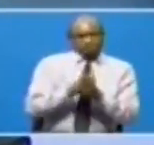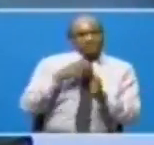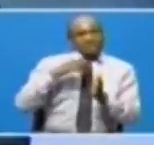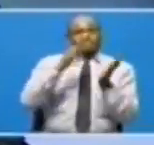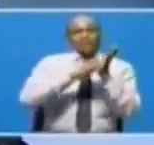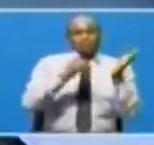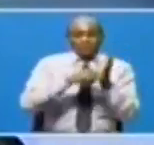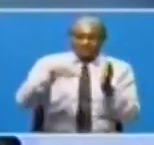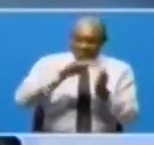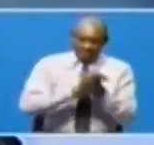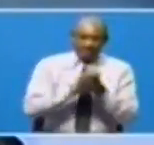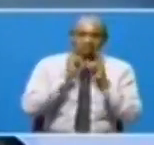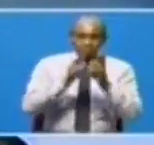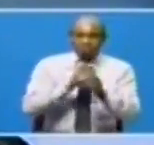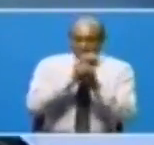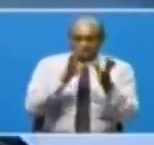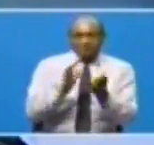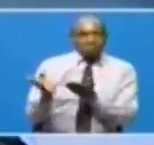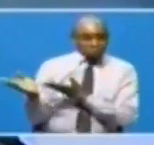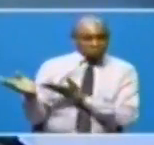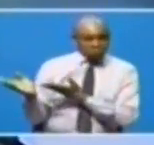Makueni and now reports.